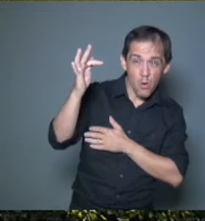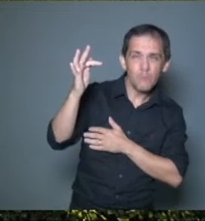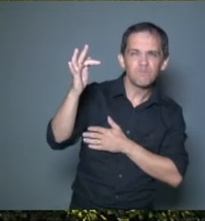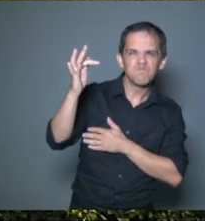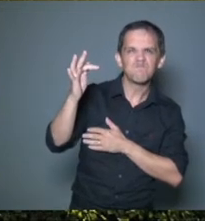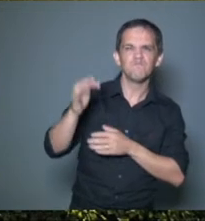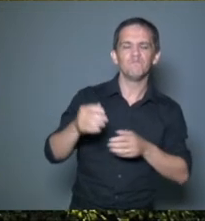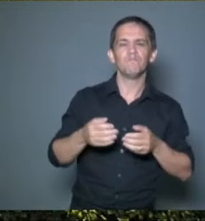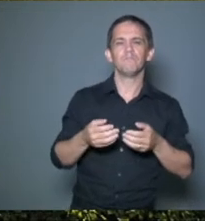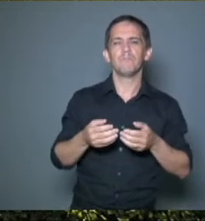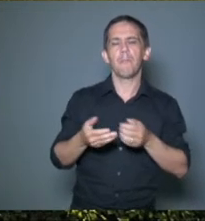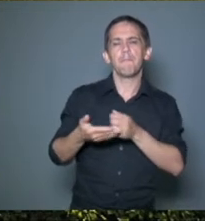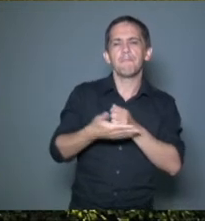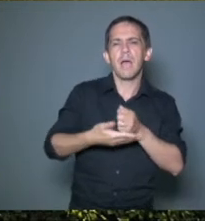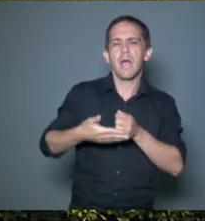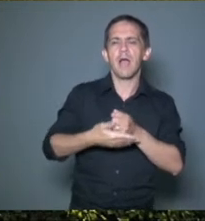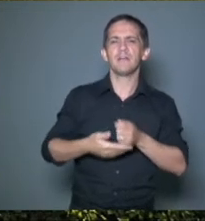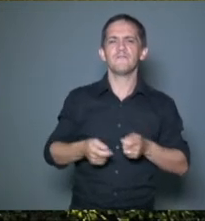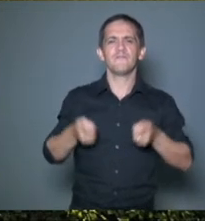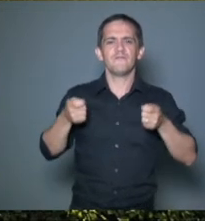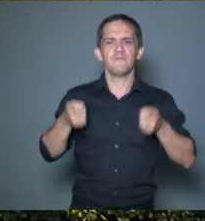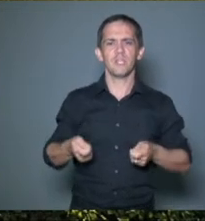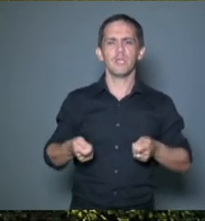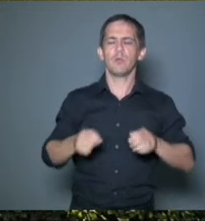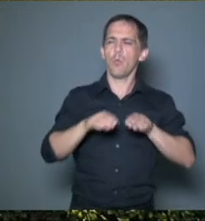quite consistent.